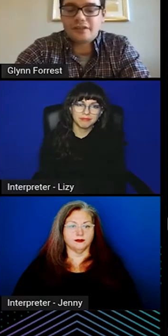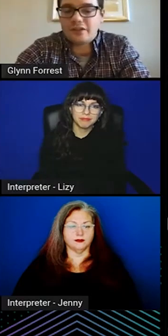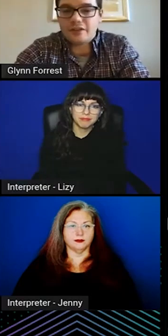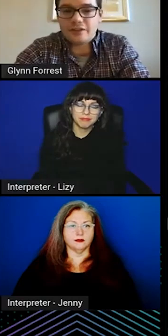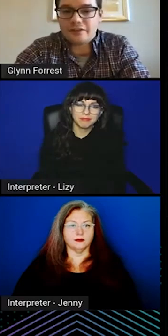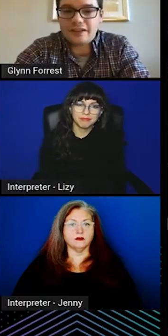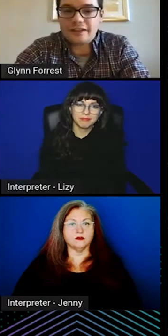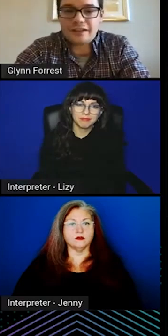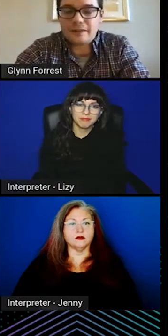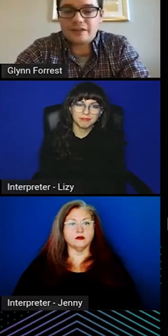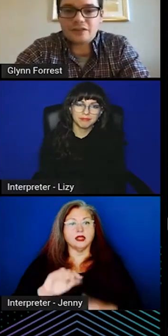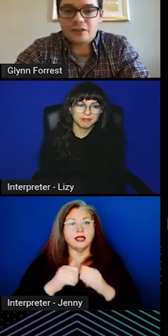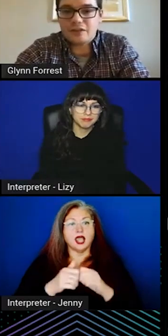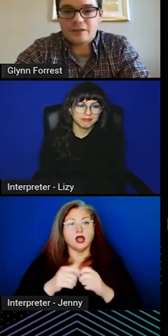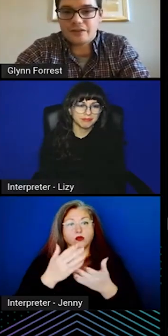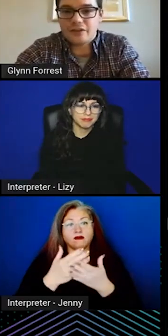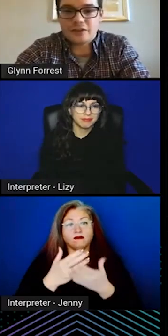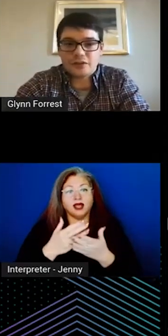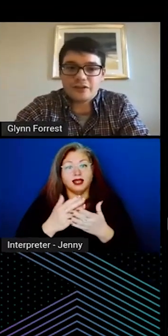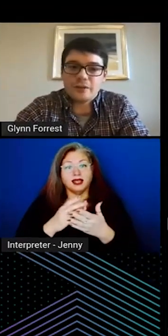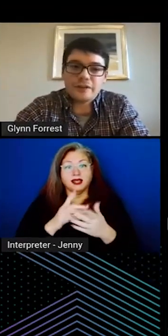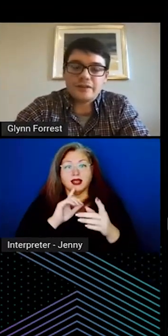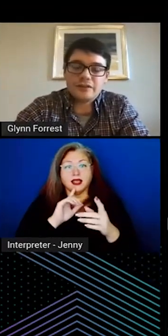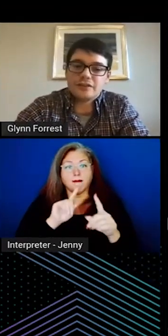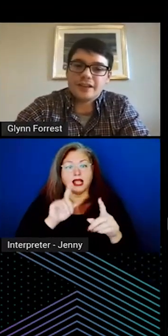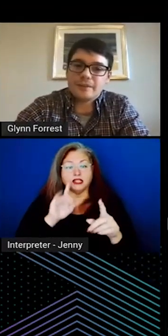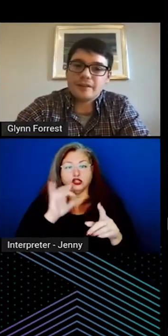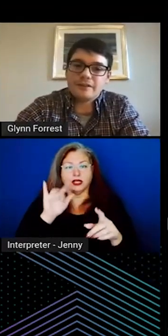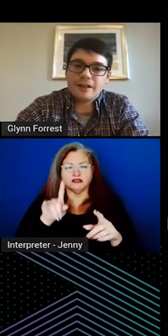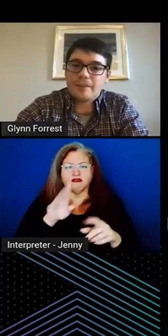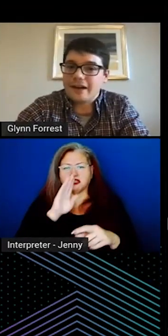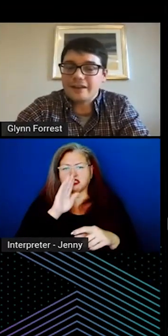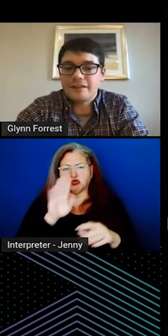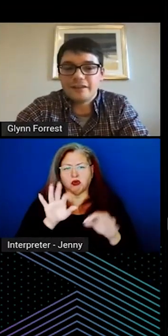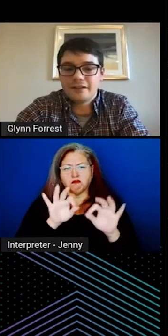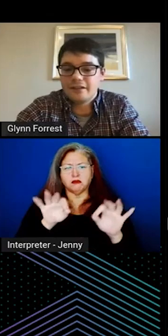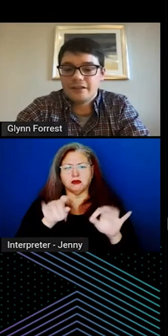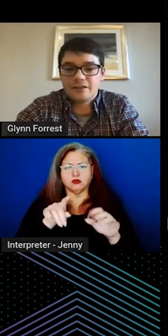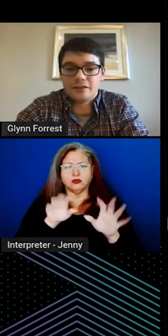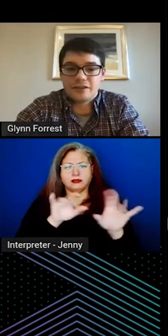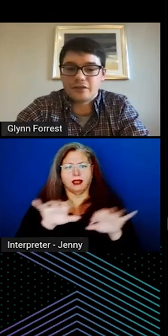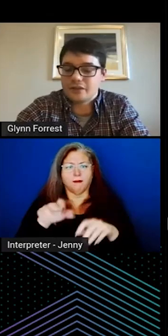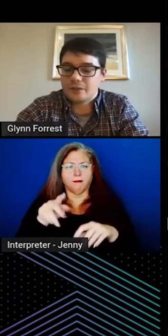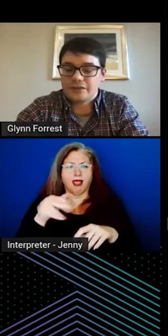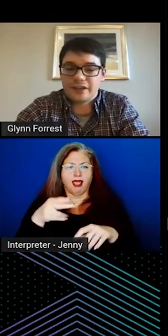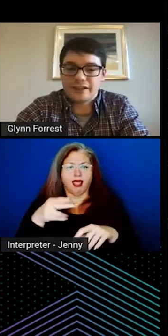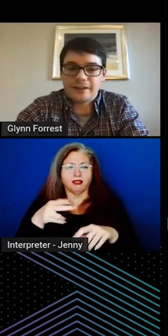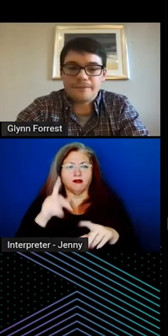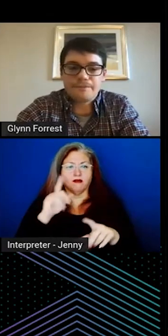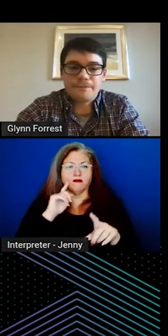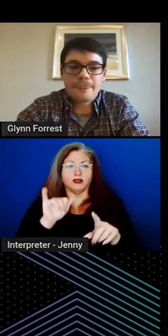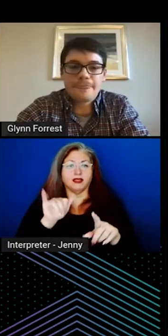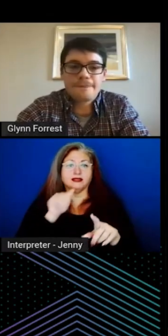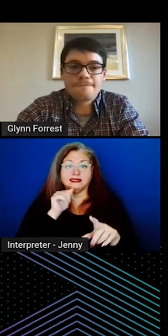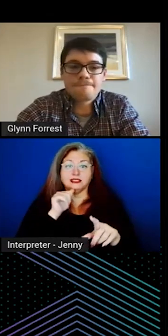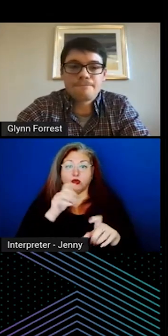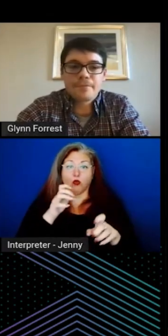This is how the validate commands look. It's fairly straightforward. You just type a path to the secret you want to validate.